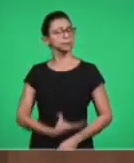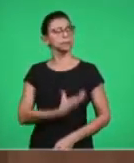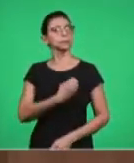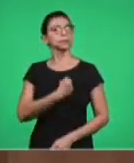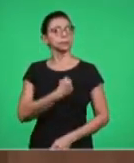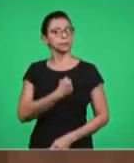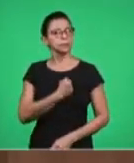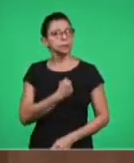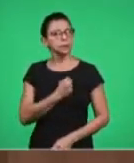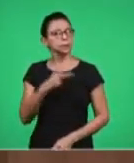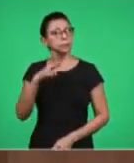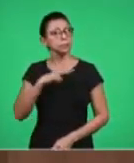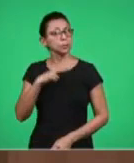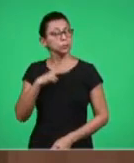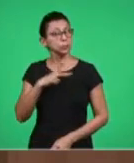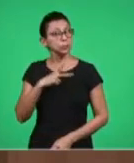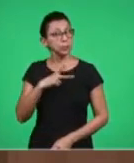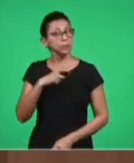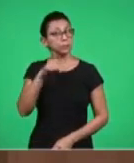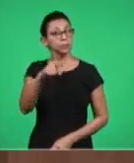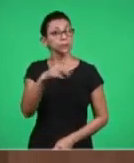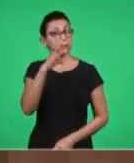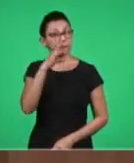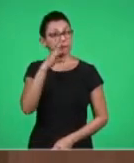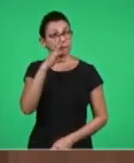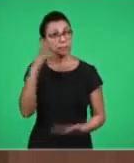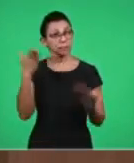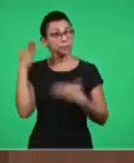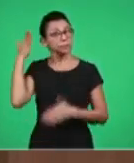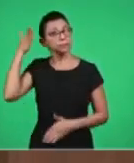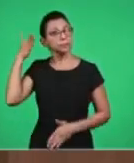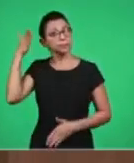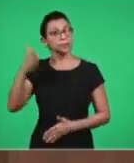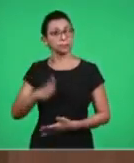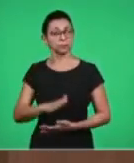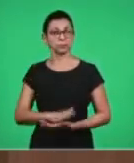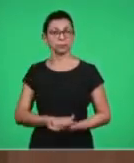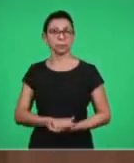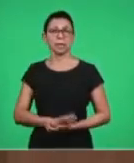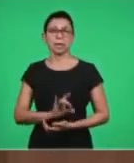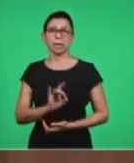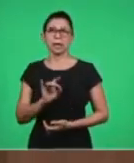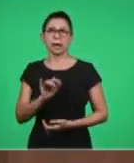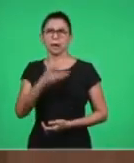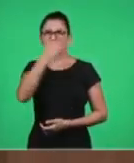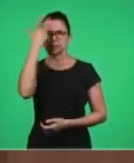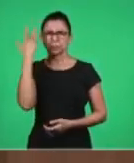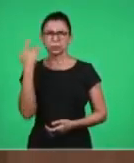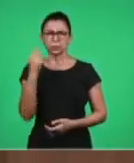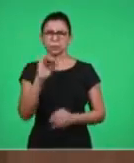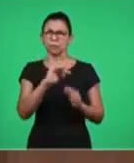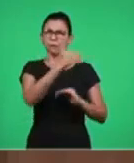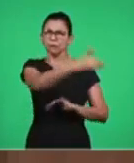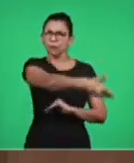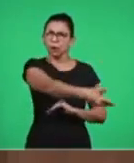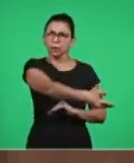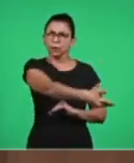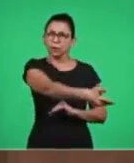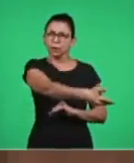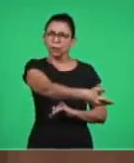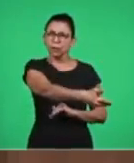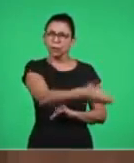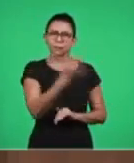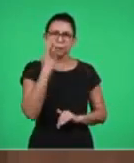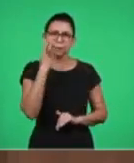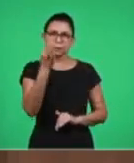with the door of salvation that is open for us, the ones who are hearing the message right now. It's not for the ones who are outside. The ones who